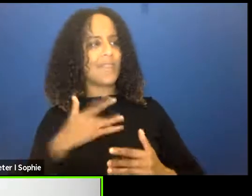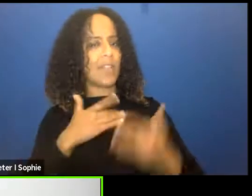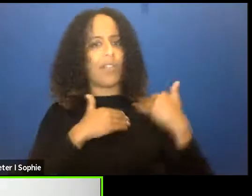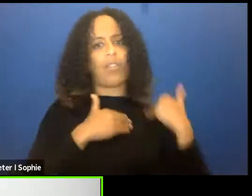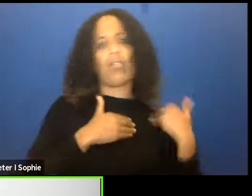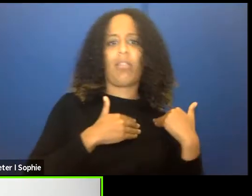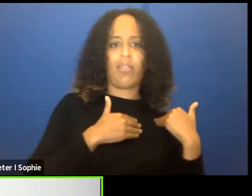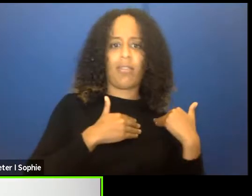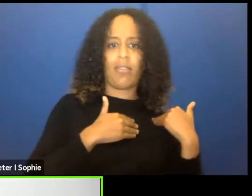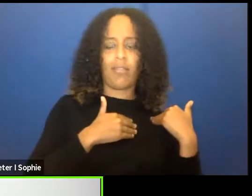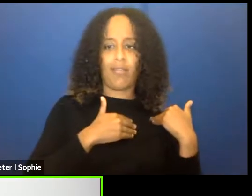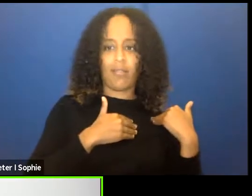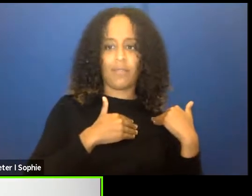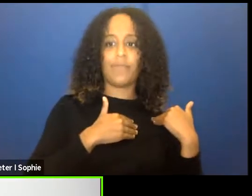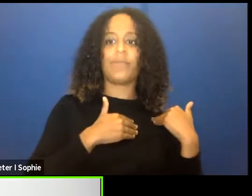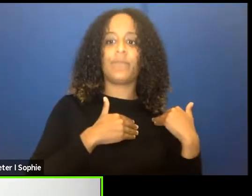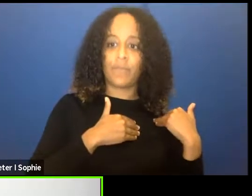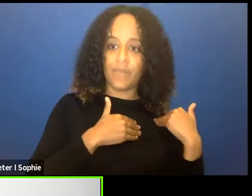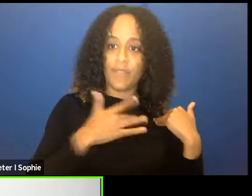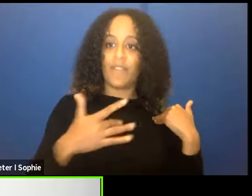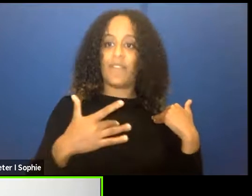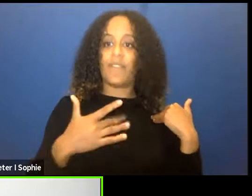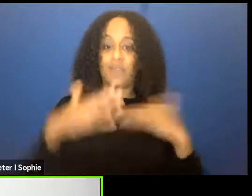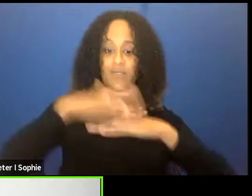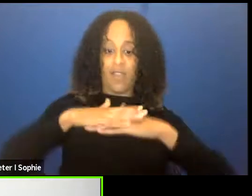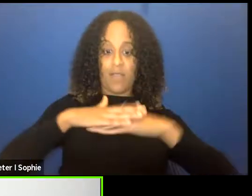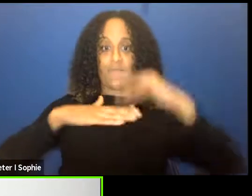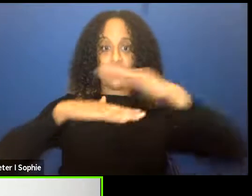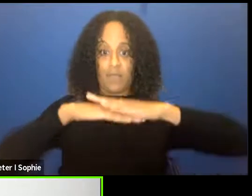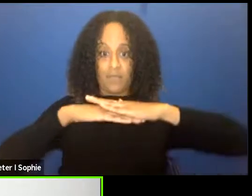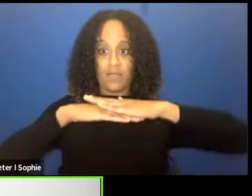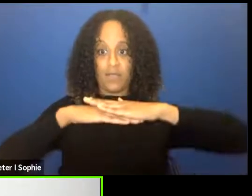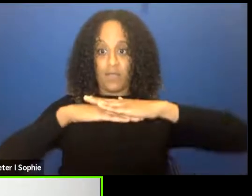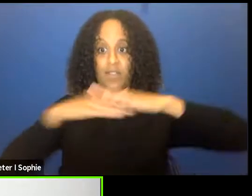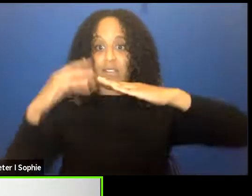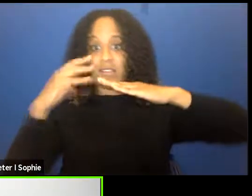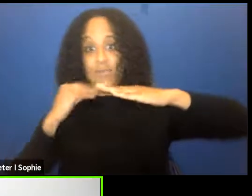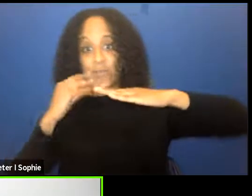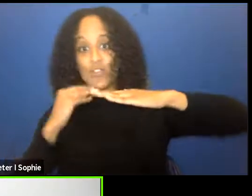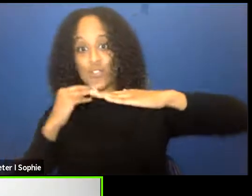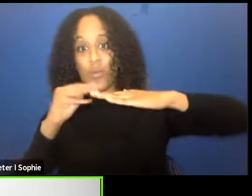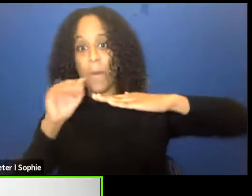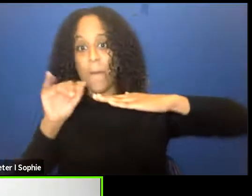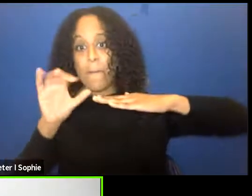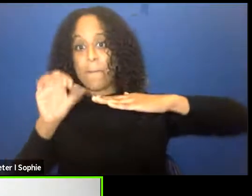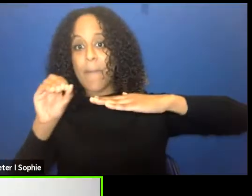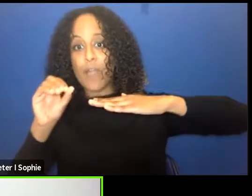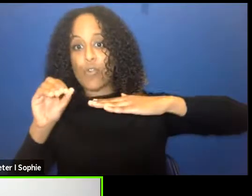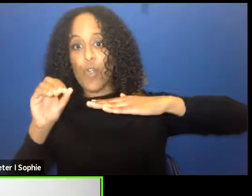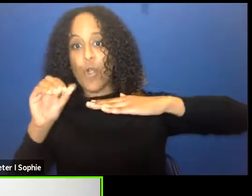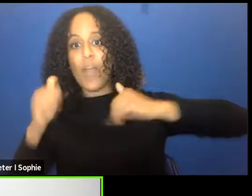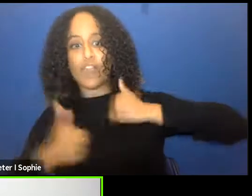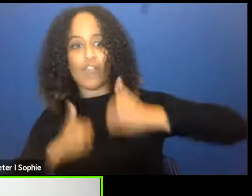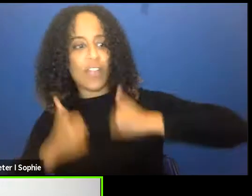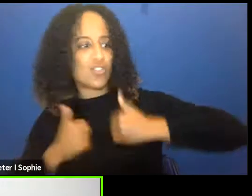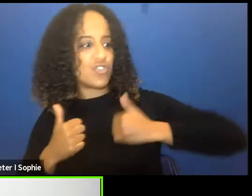and on top of that, so experiencing microaggressions or micro exclusions,